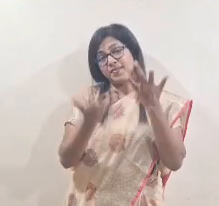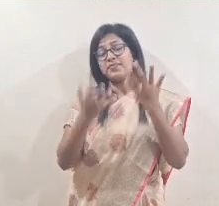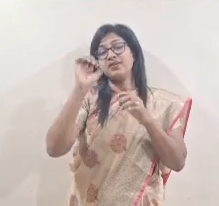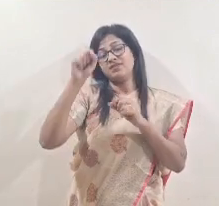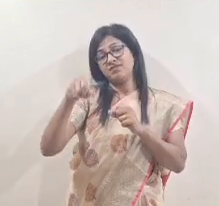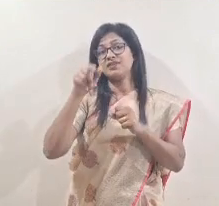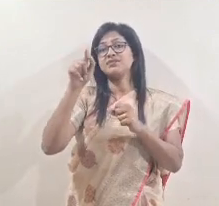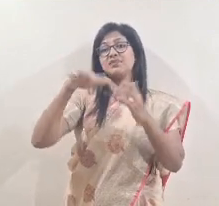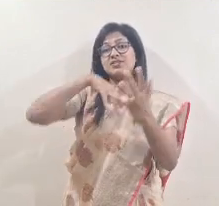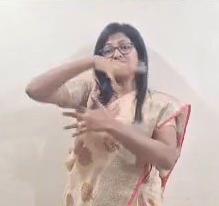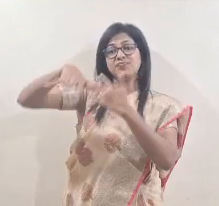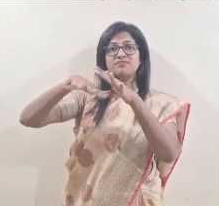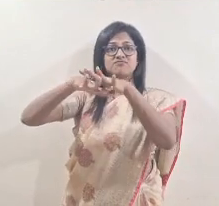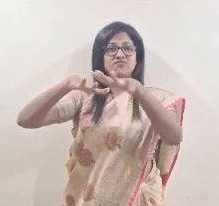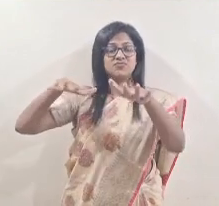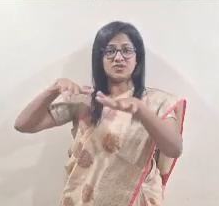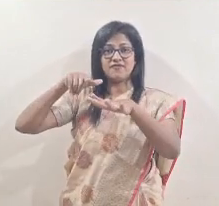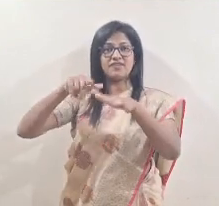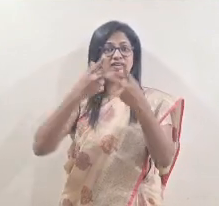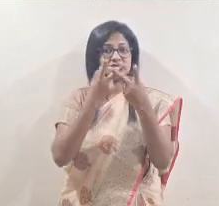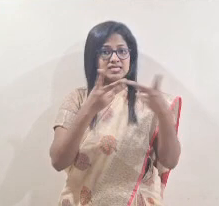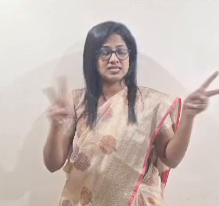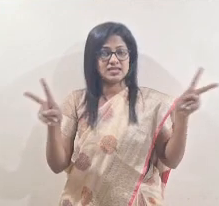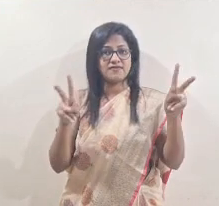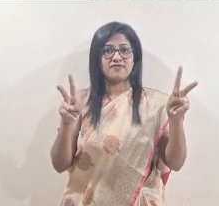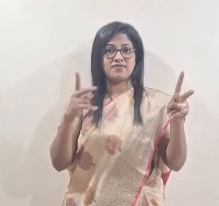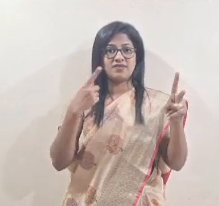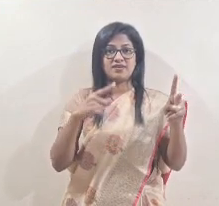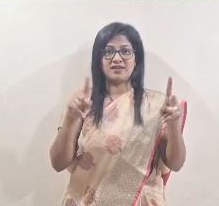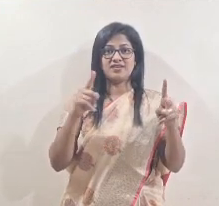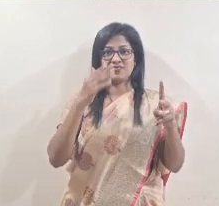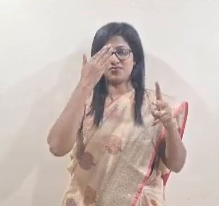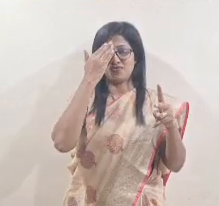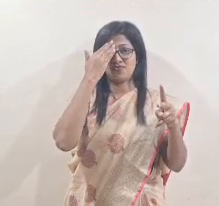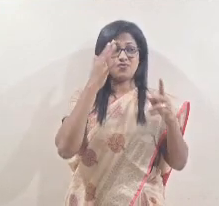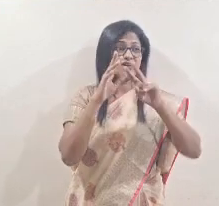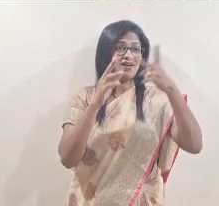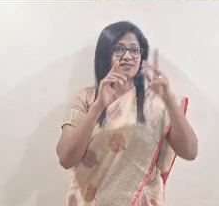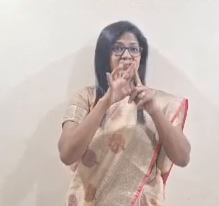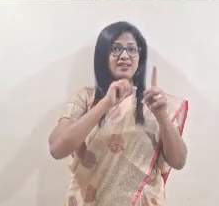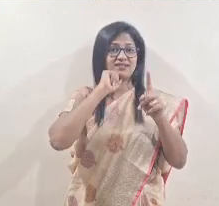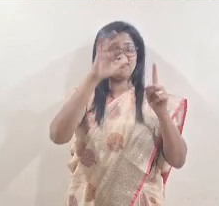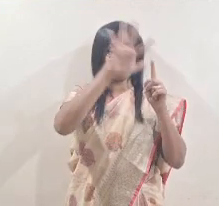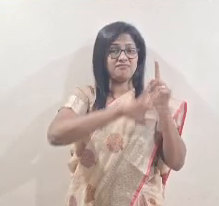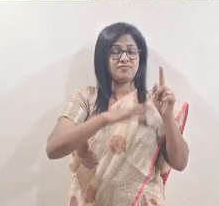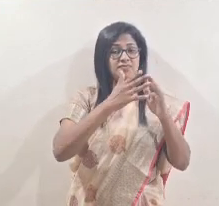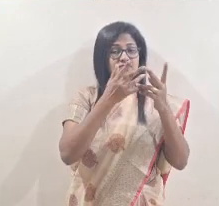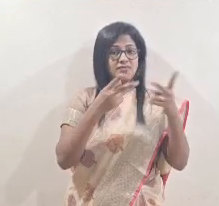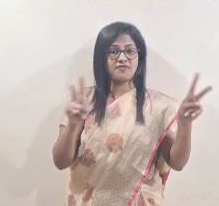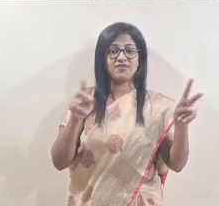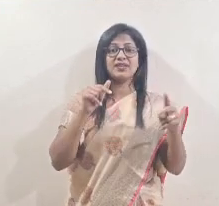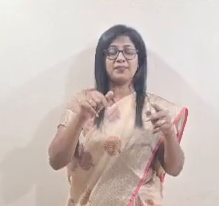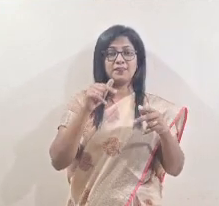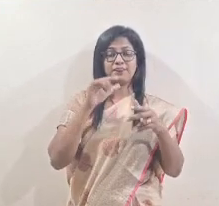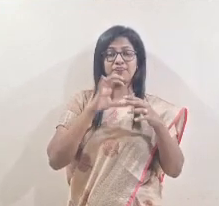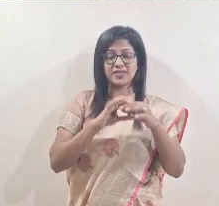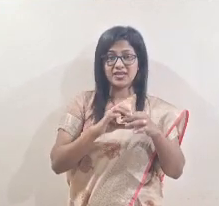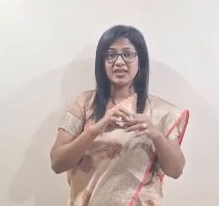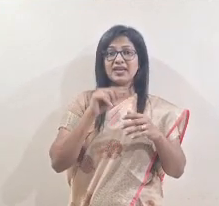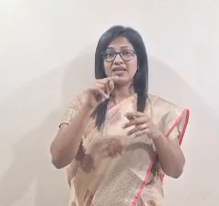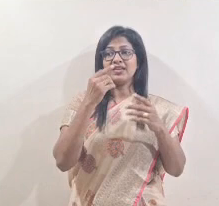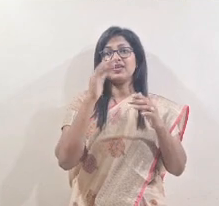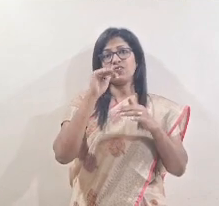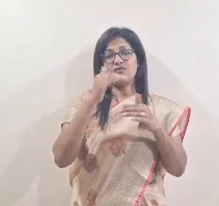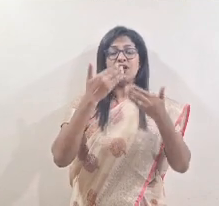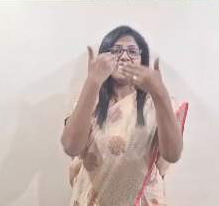But sir. the composition of traffic is very different Yes, sir, from, yes, sir. let's say, Yes, sir. other parts of Delhi. So, sir, basically, that is it can